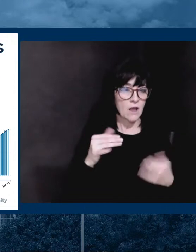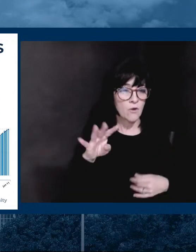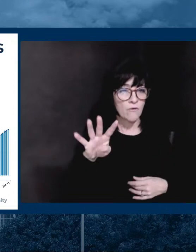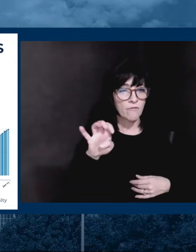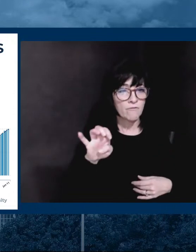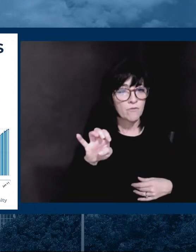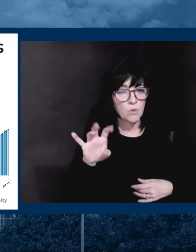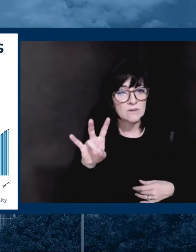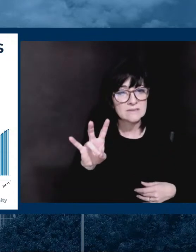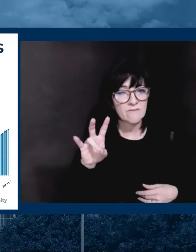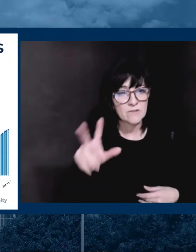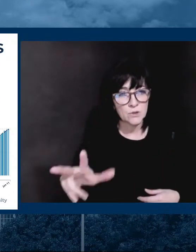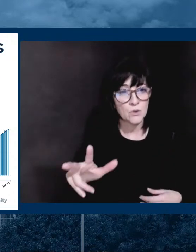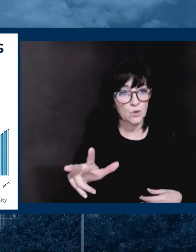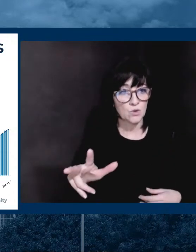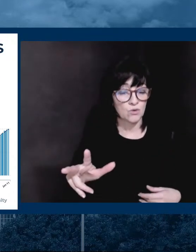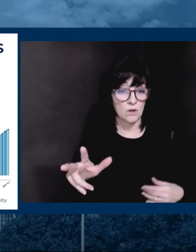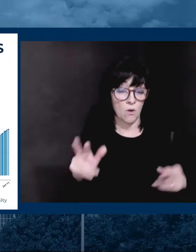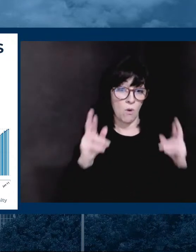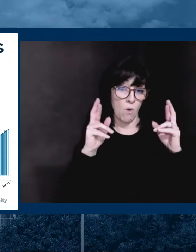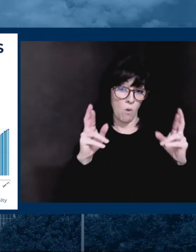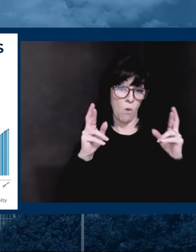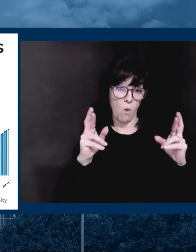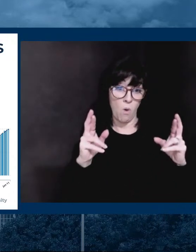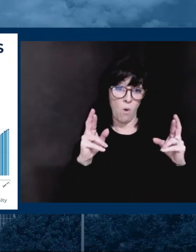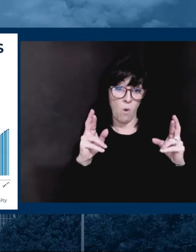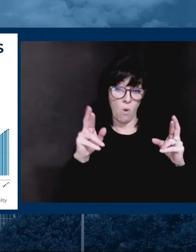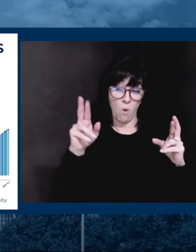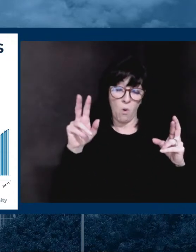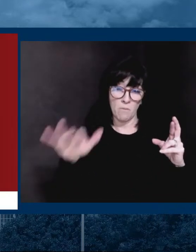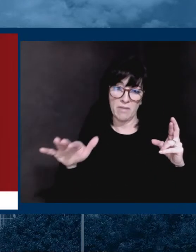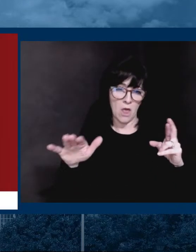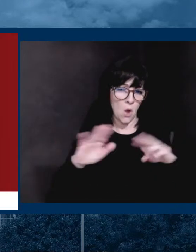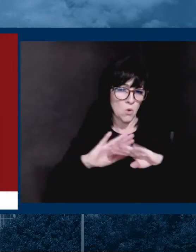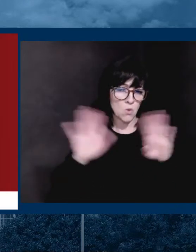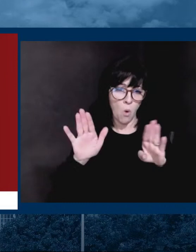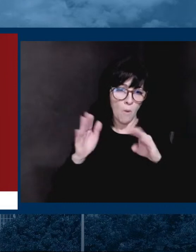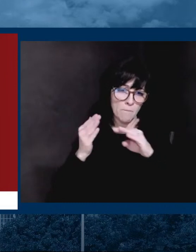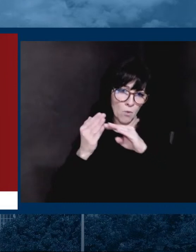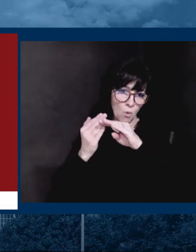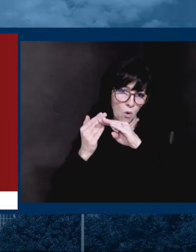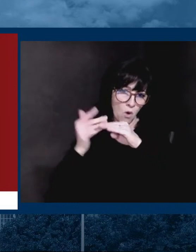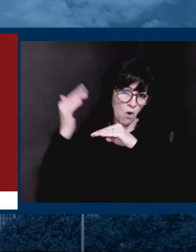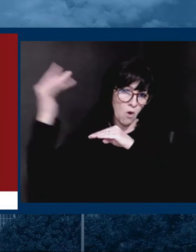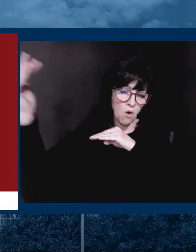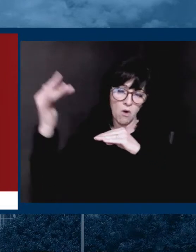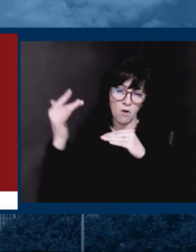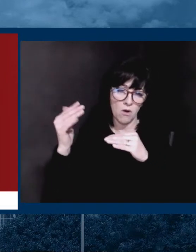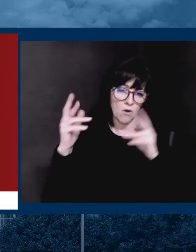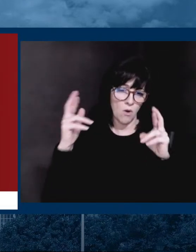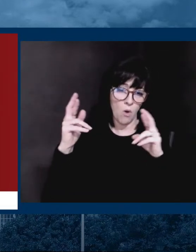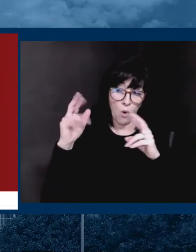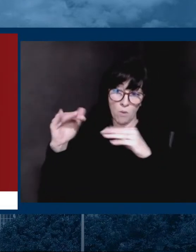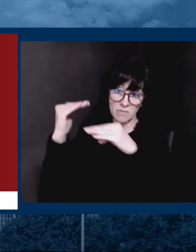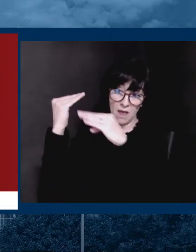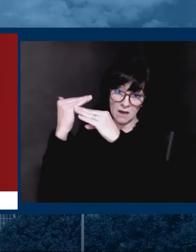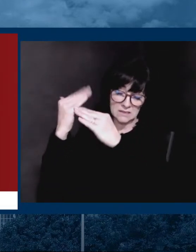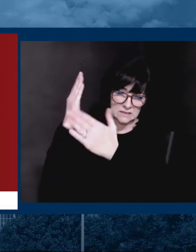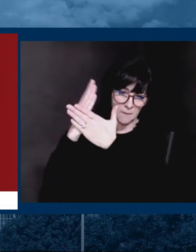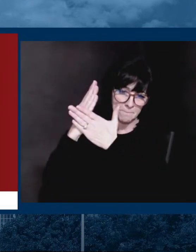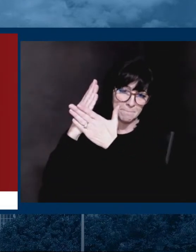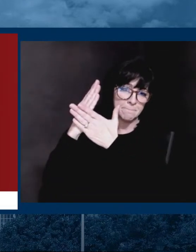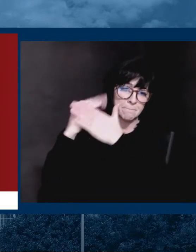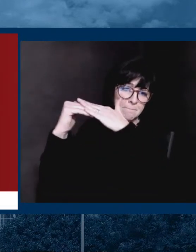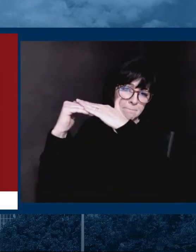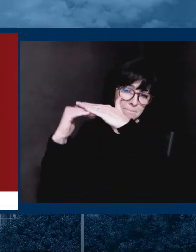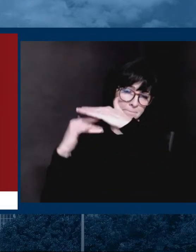will be the peak, and we'll monitor that as we go. So Some good news, the same old